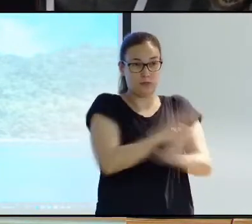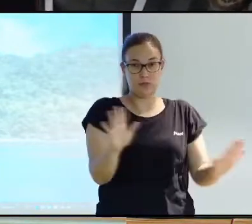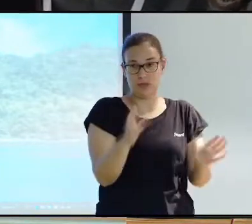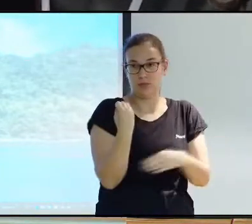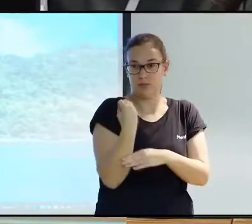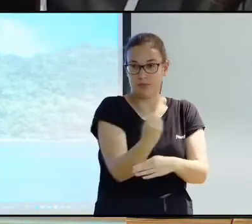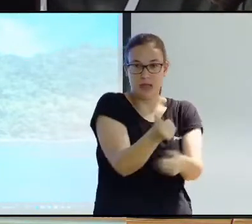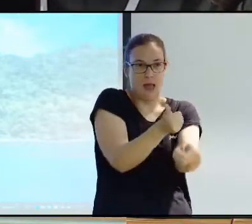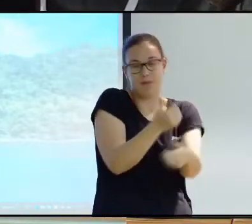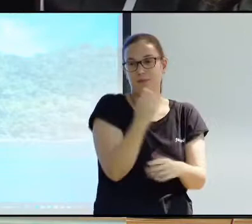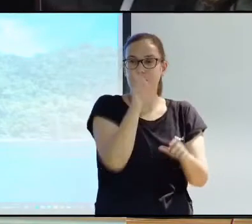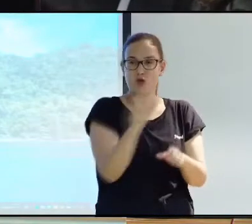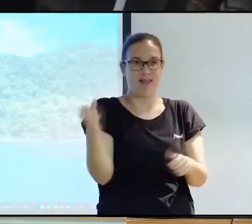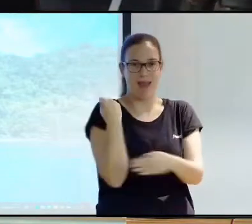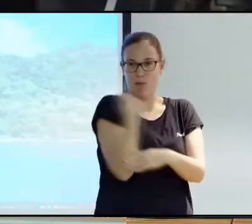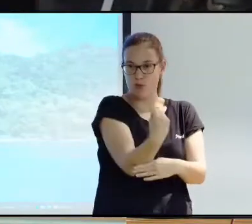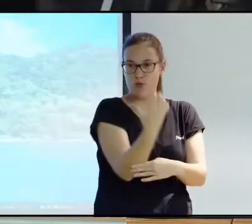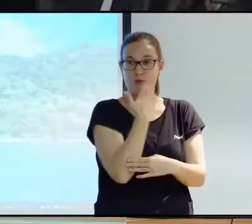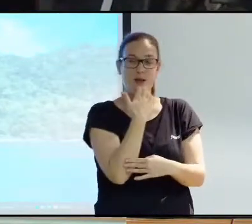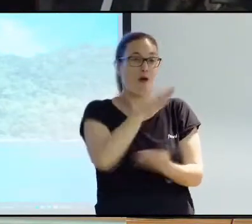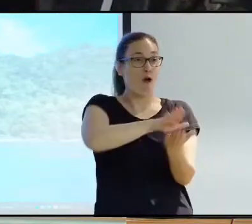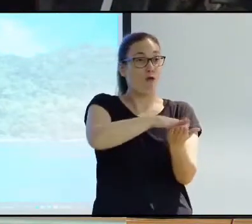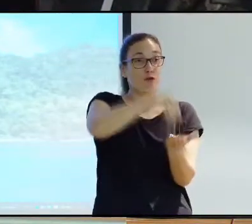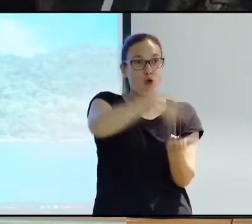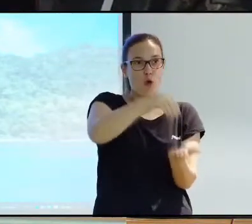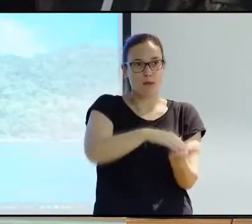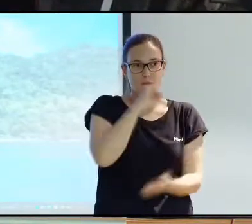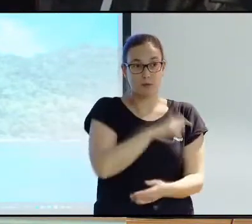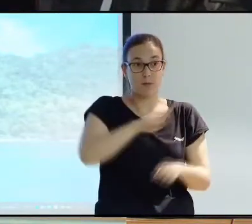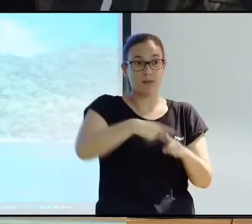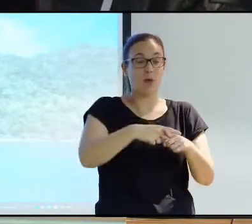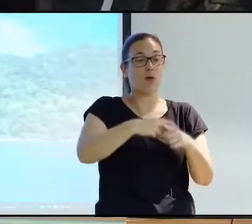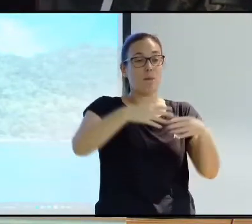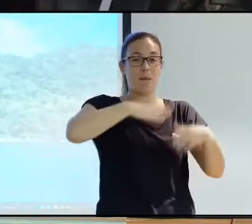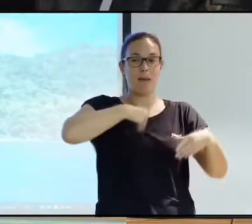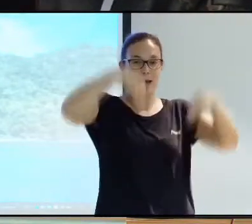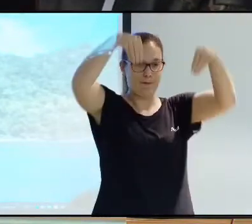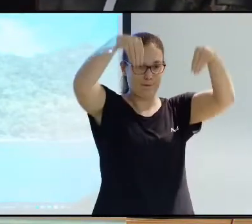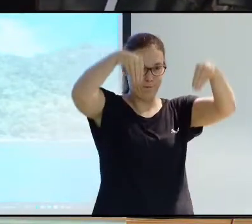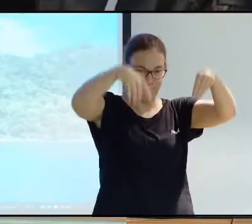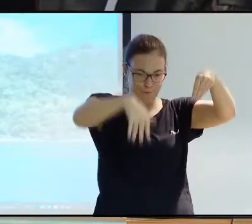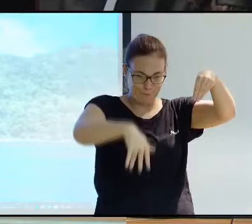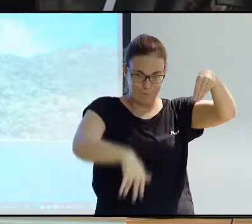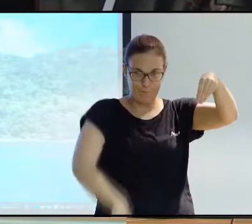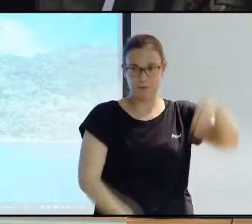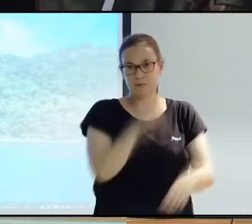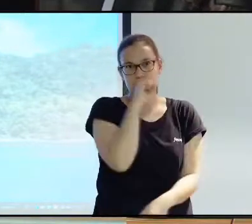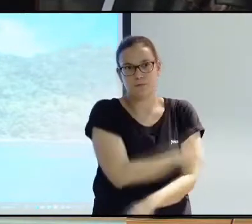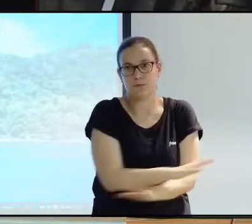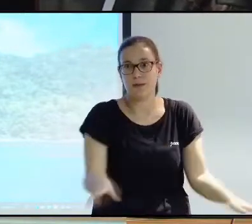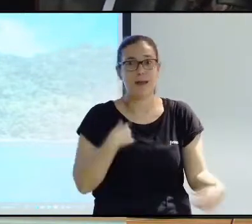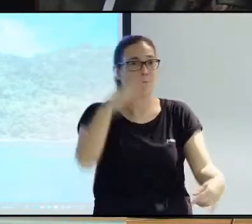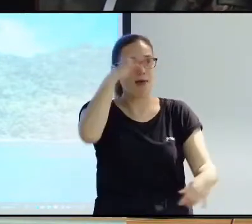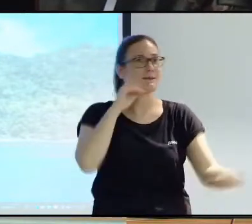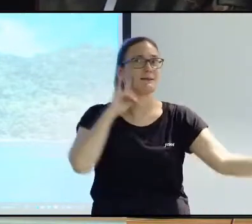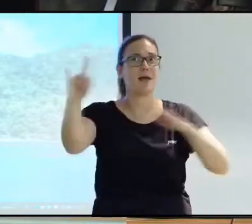subaltern. I'd love to do photocopies and work with papers. And I remember that I told my parents that I liked working